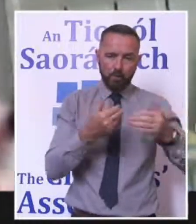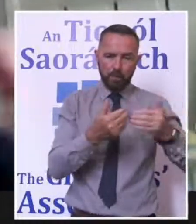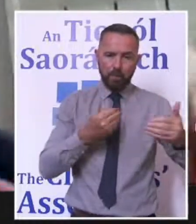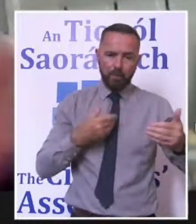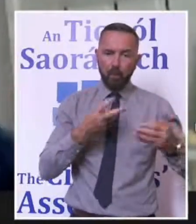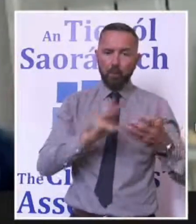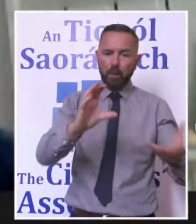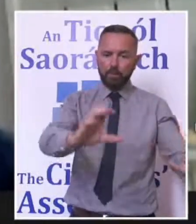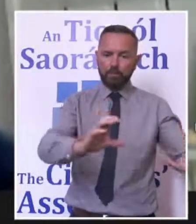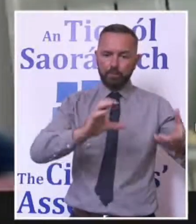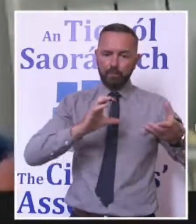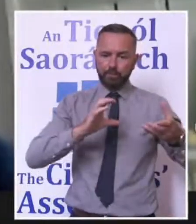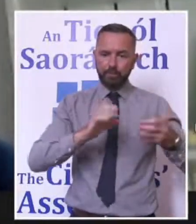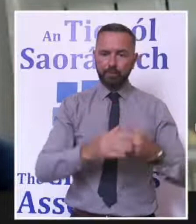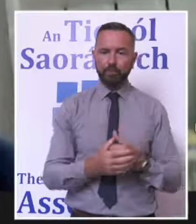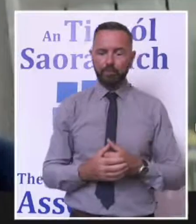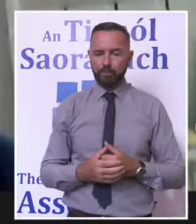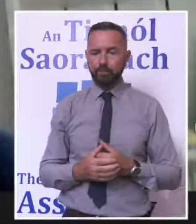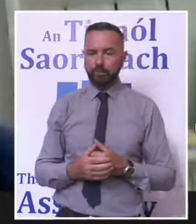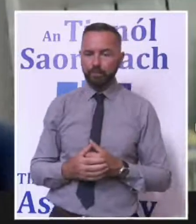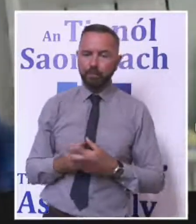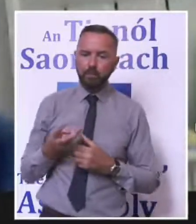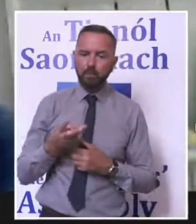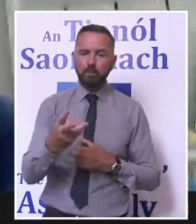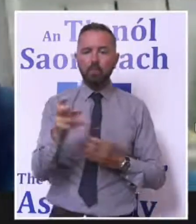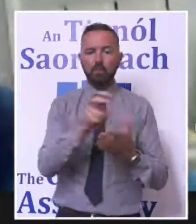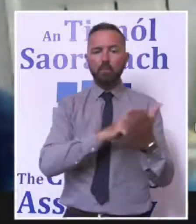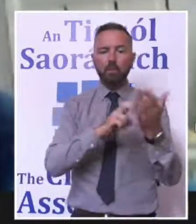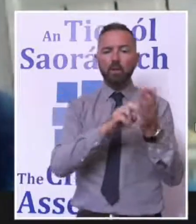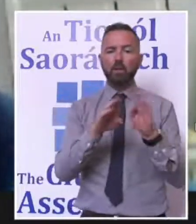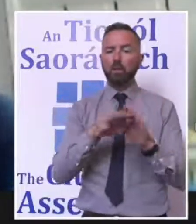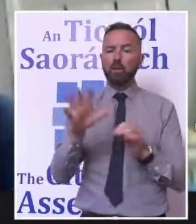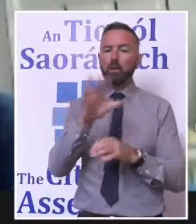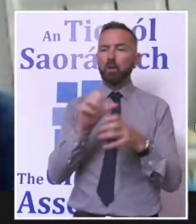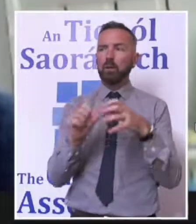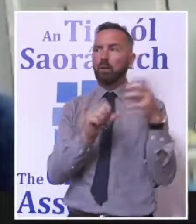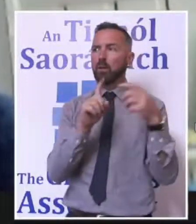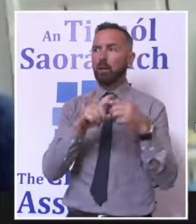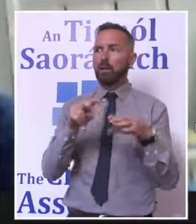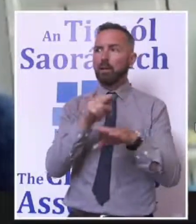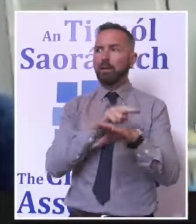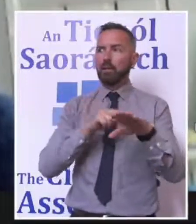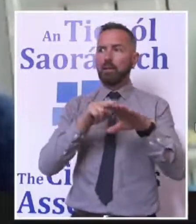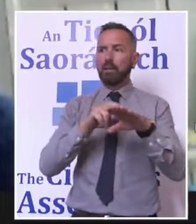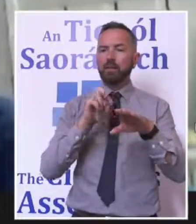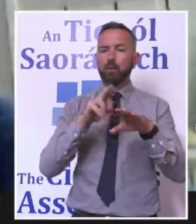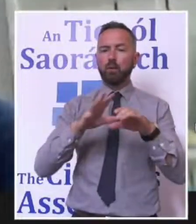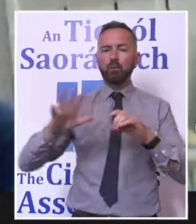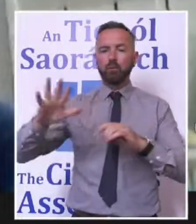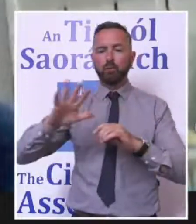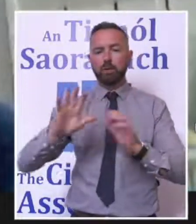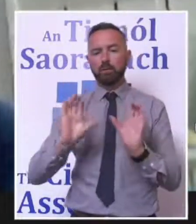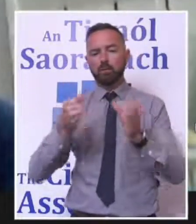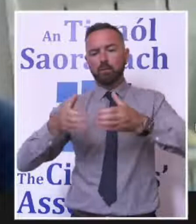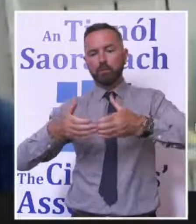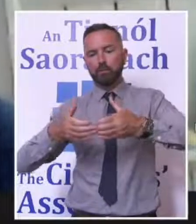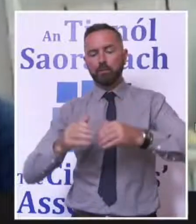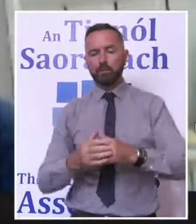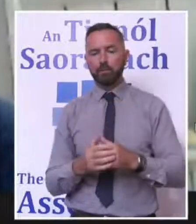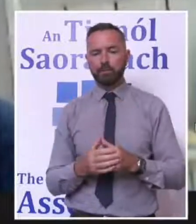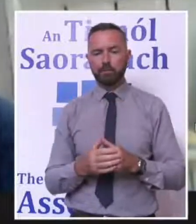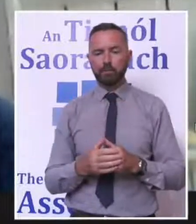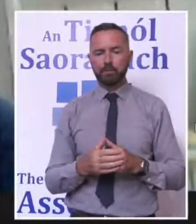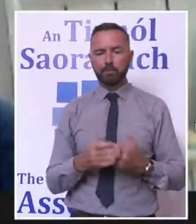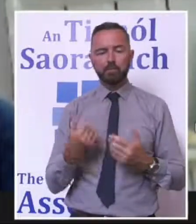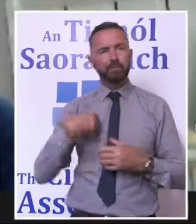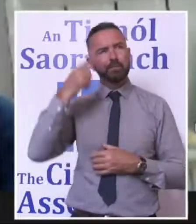overall contract between the local authority and the national or regional body. I, off